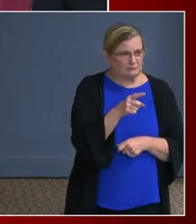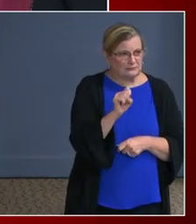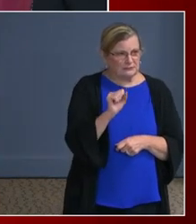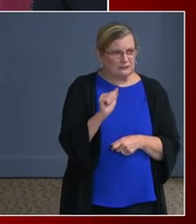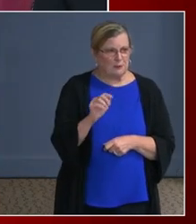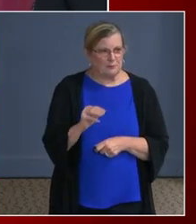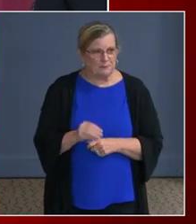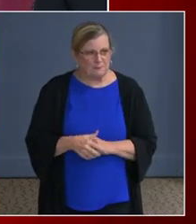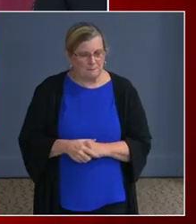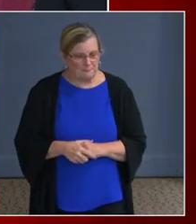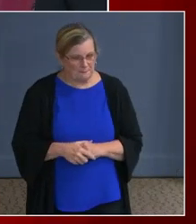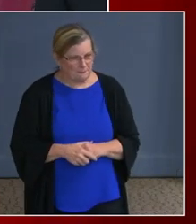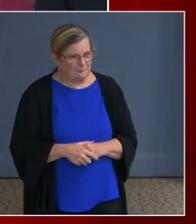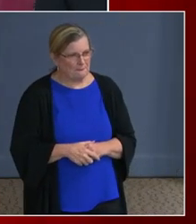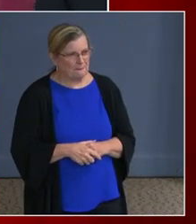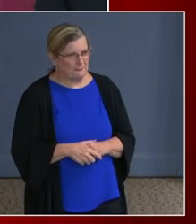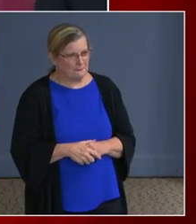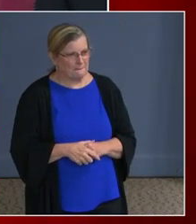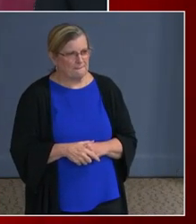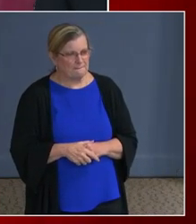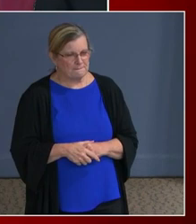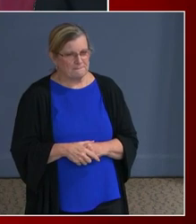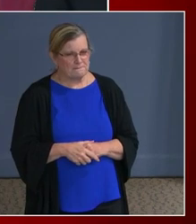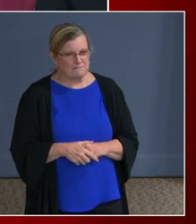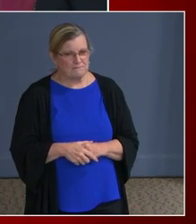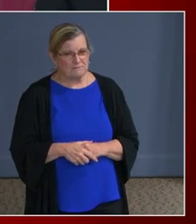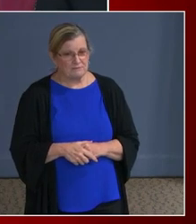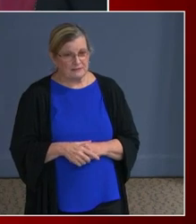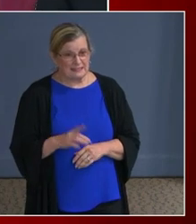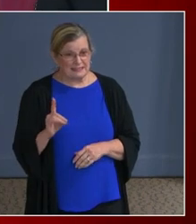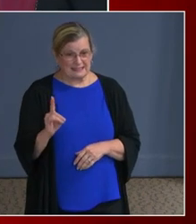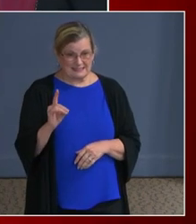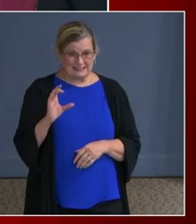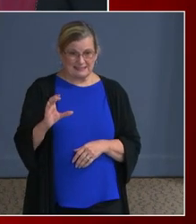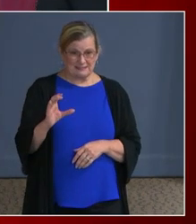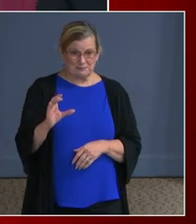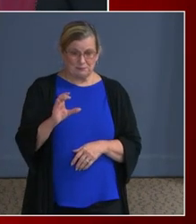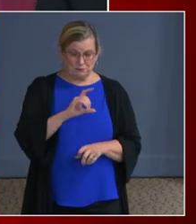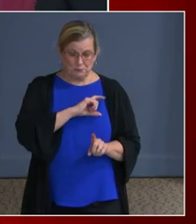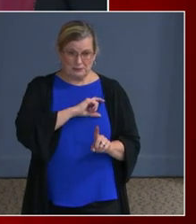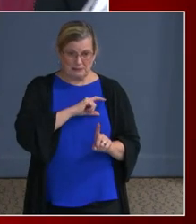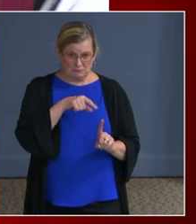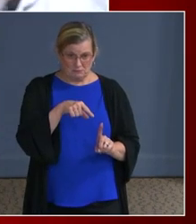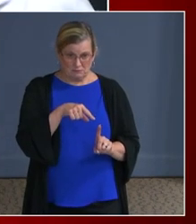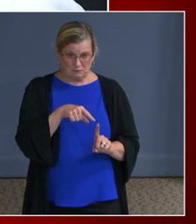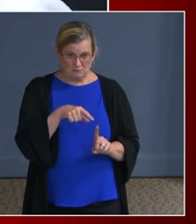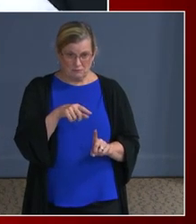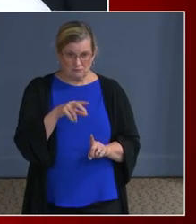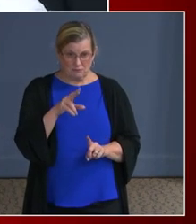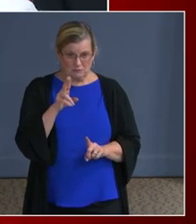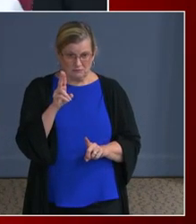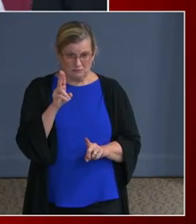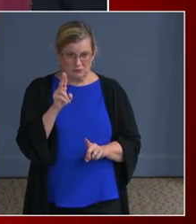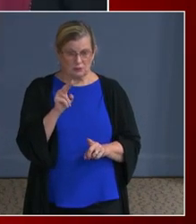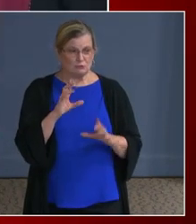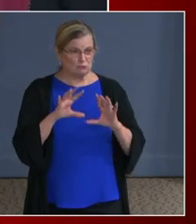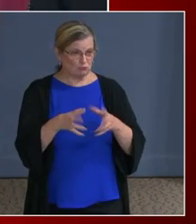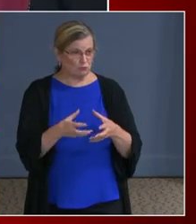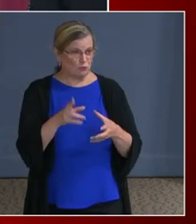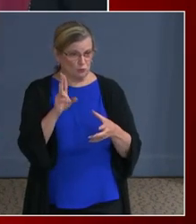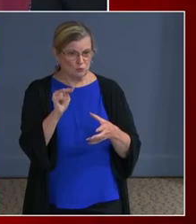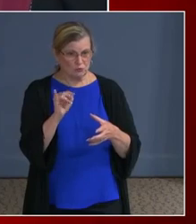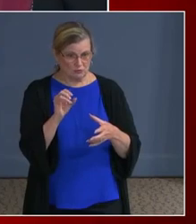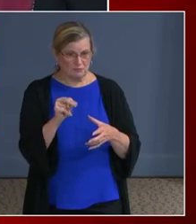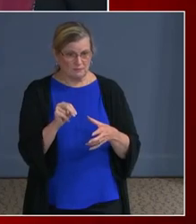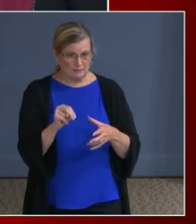Sam? Mayor, DC Police Union, FOP, released a press release today saying that they have filed